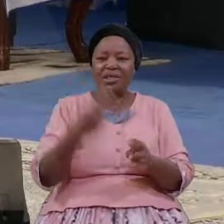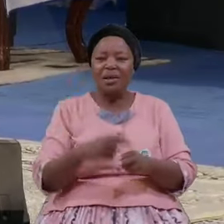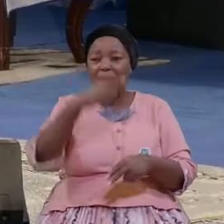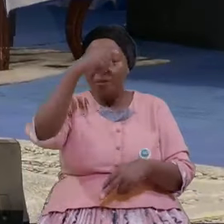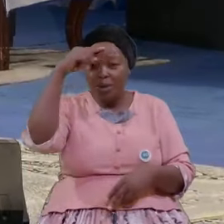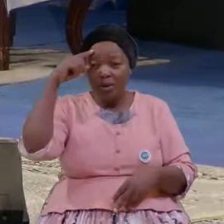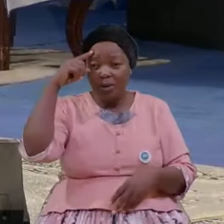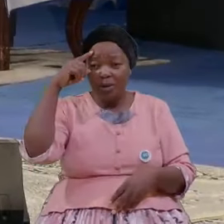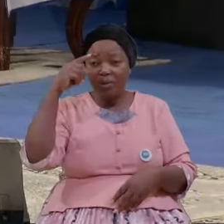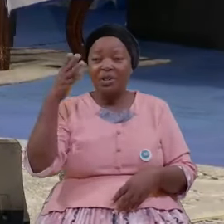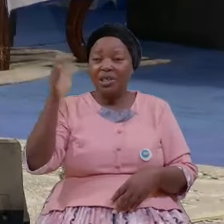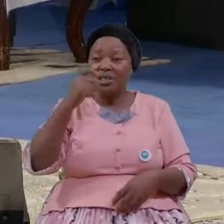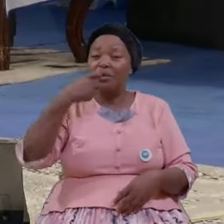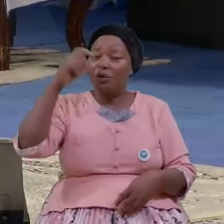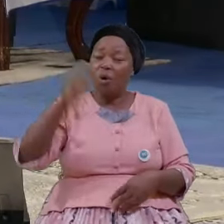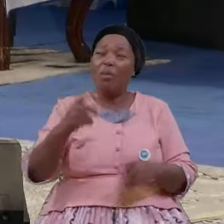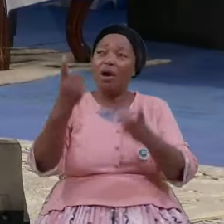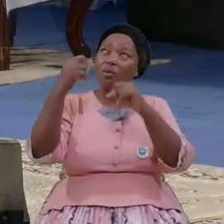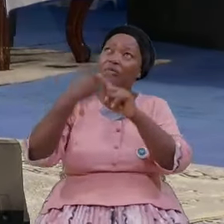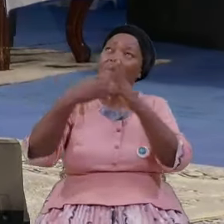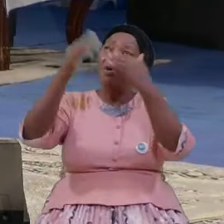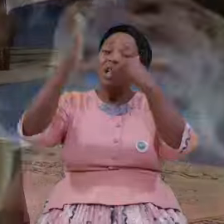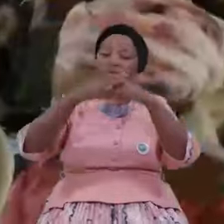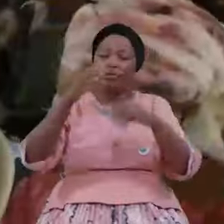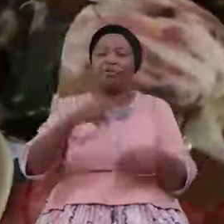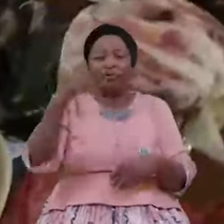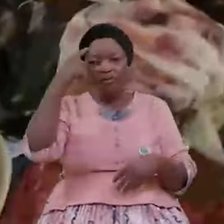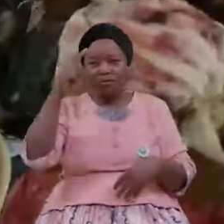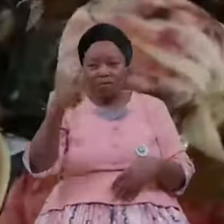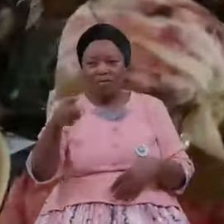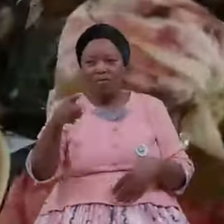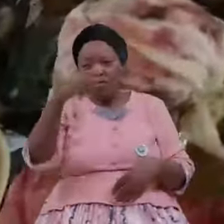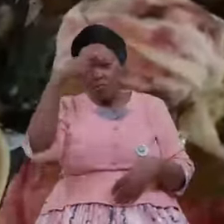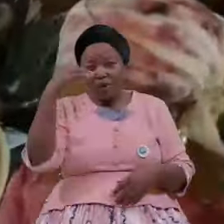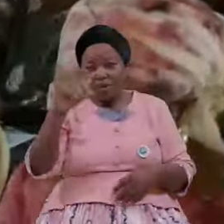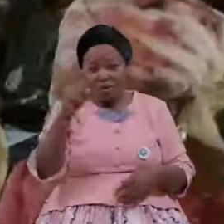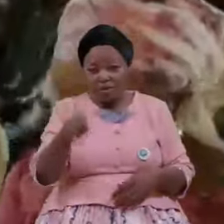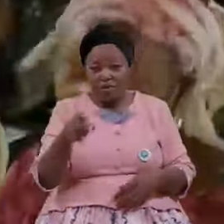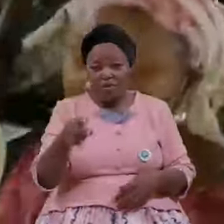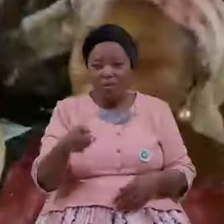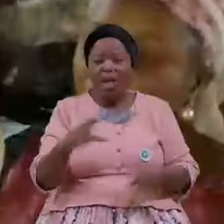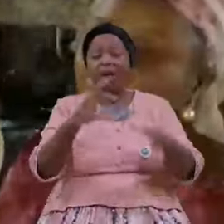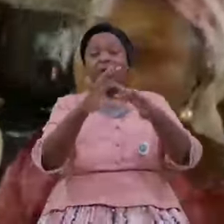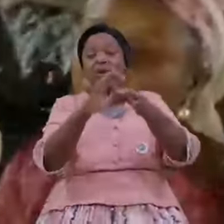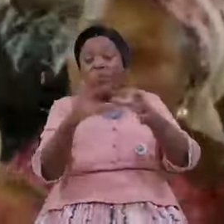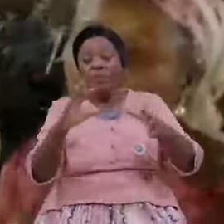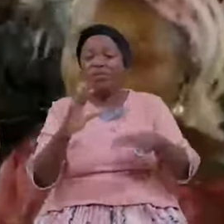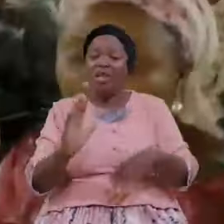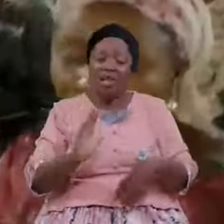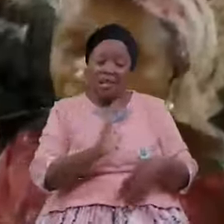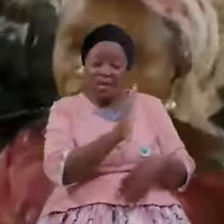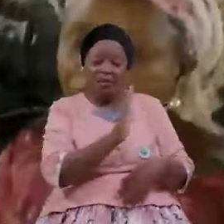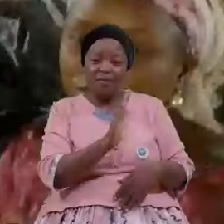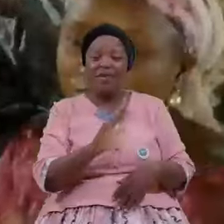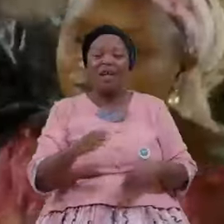a command coming from heaven on your behalf. Loose him and let him